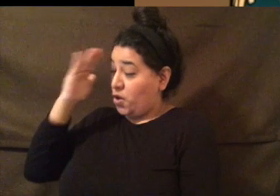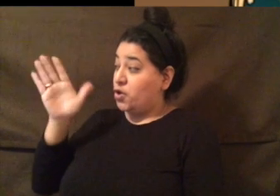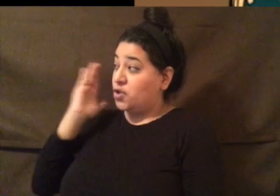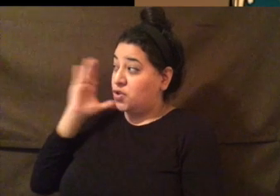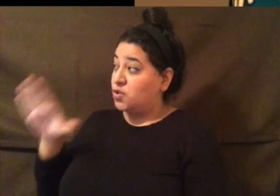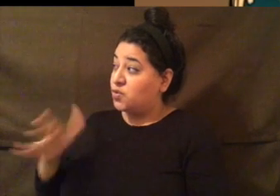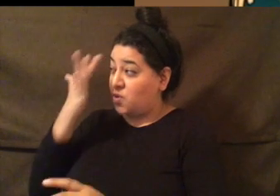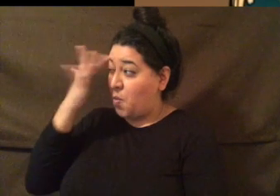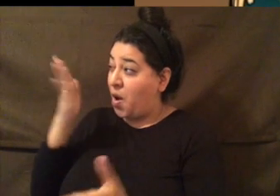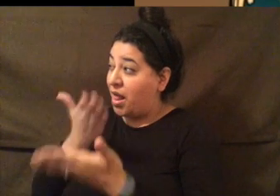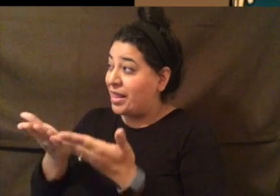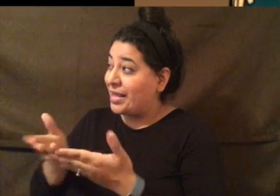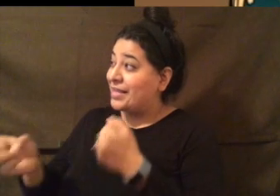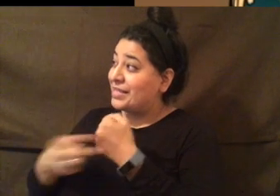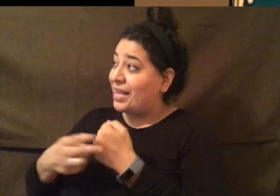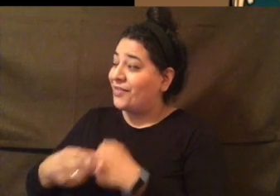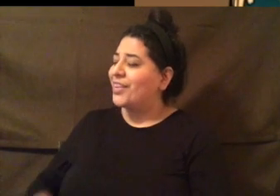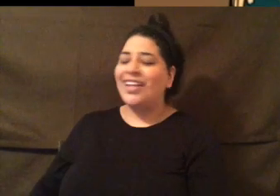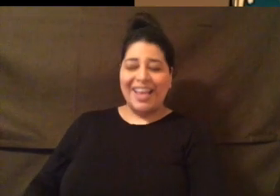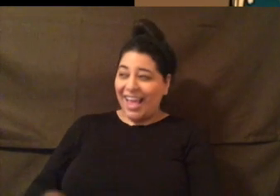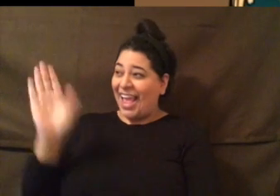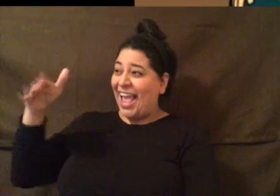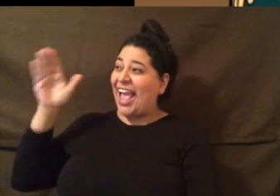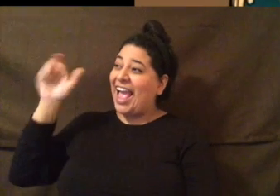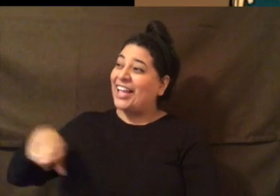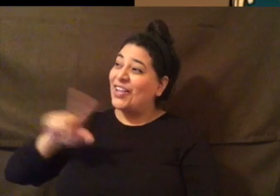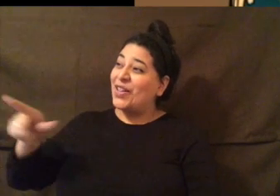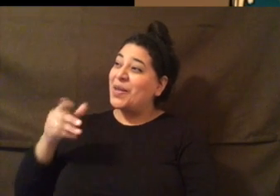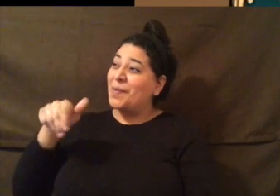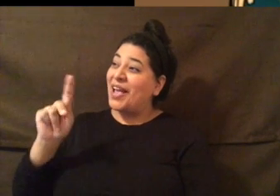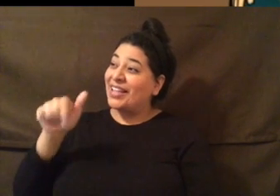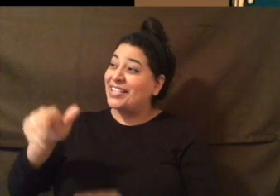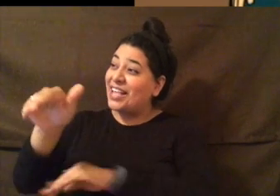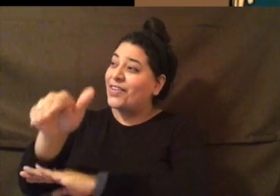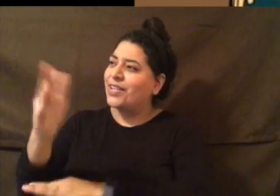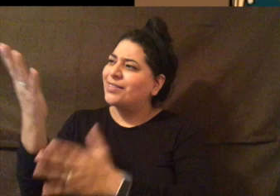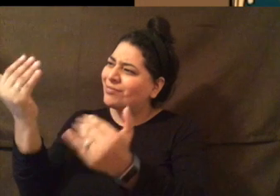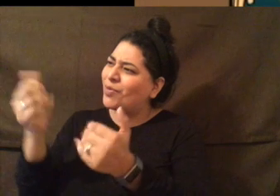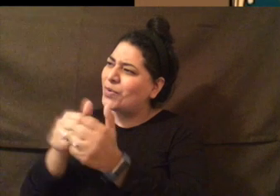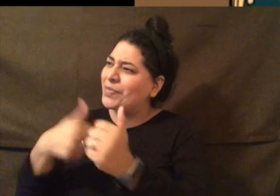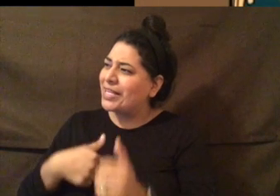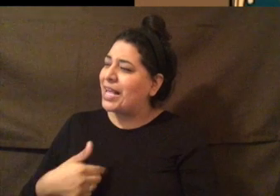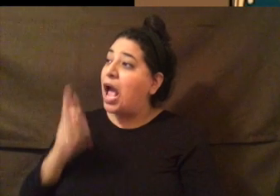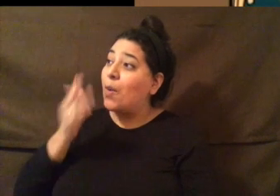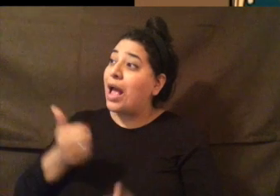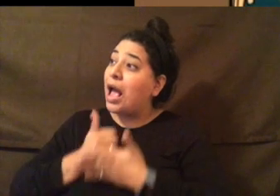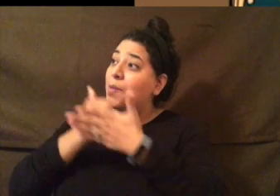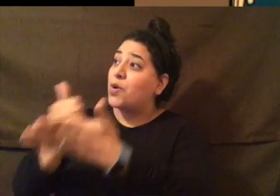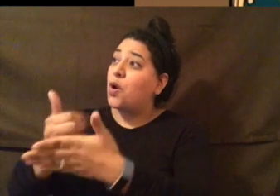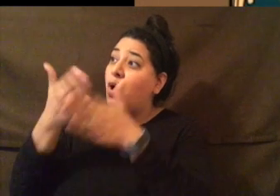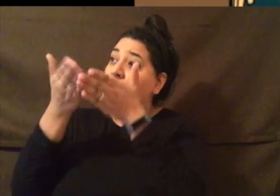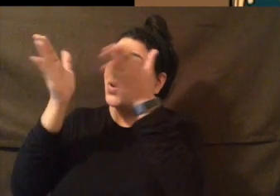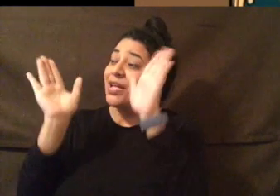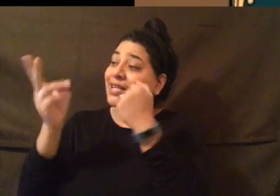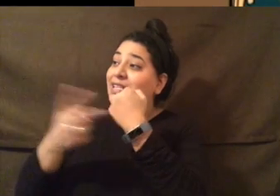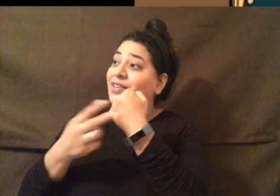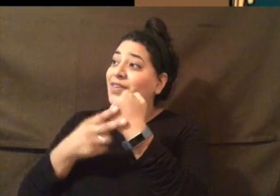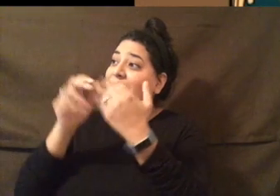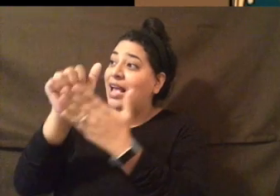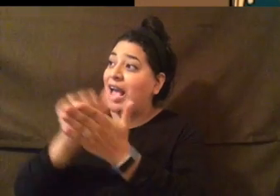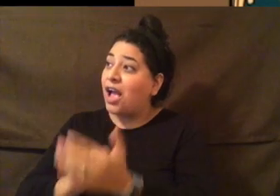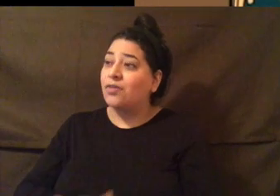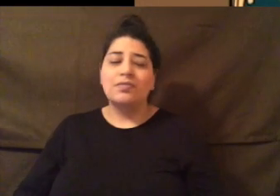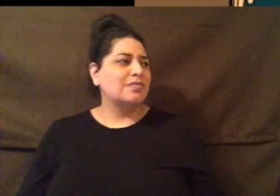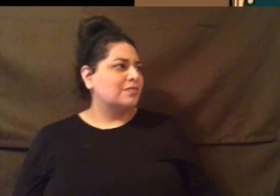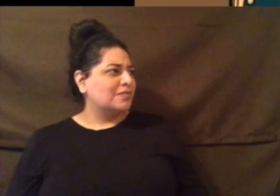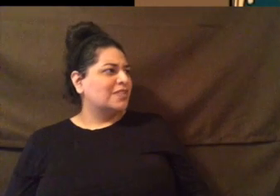by saving. Hey Barry, I need to go over to the bank this afternoon. Why don't you come with me? I'll help you open up a savings account.